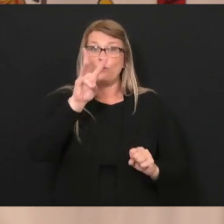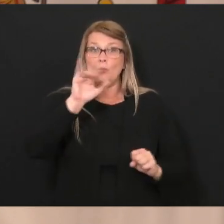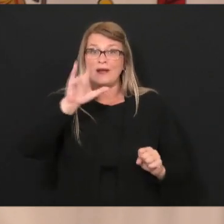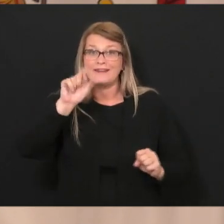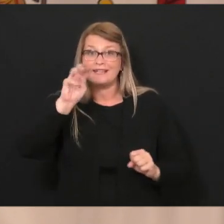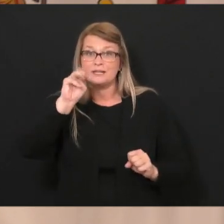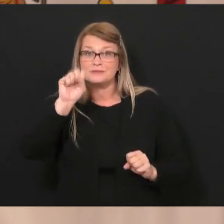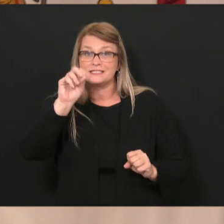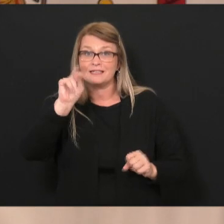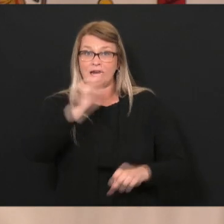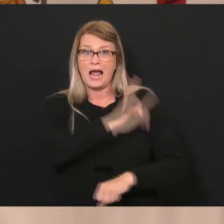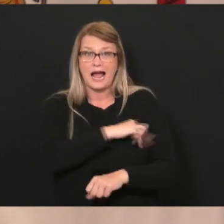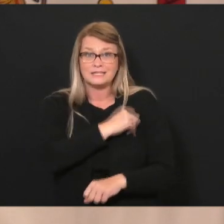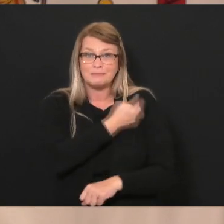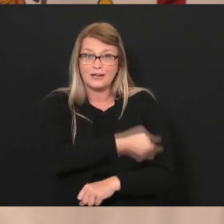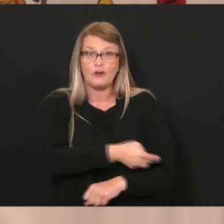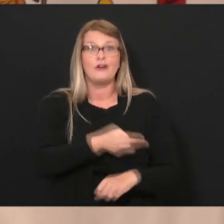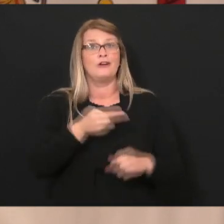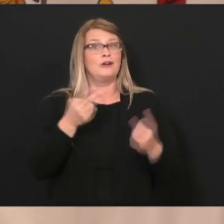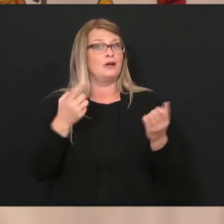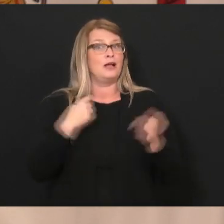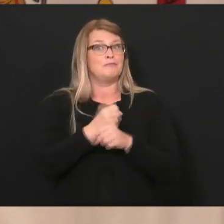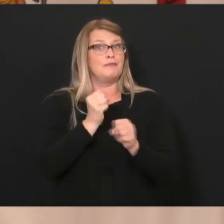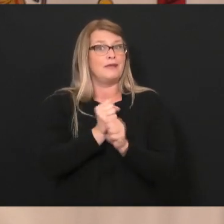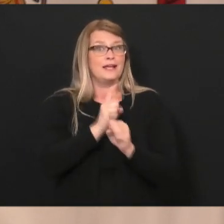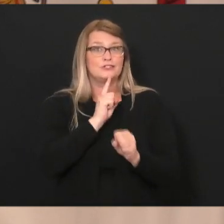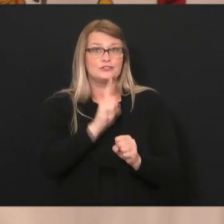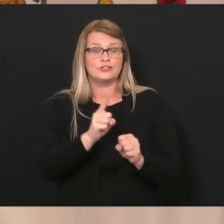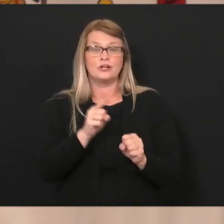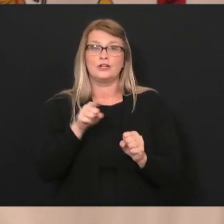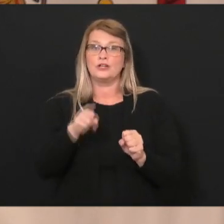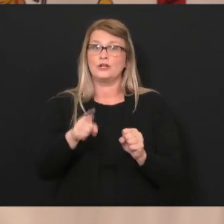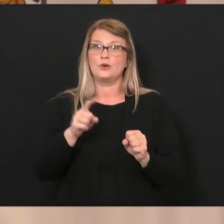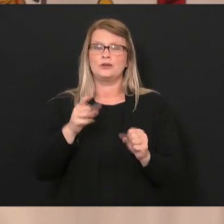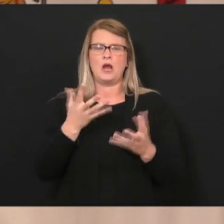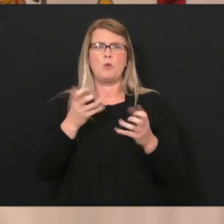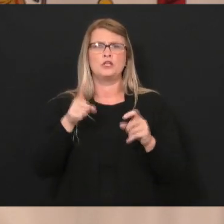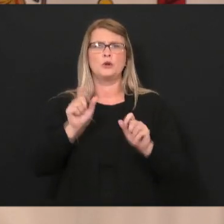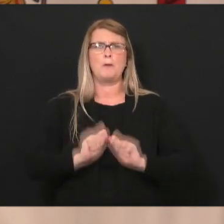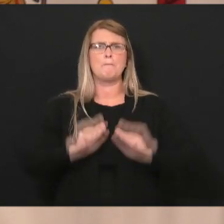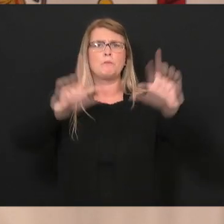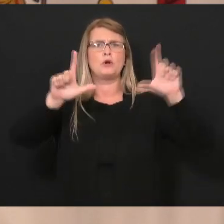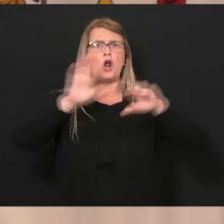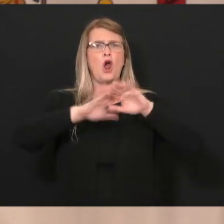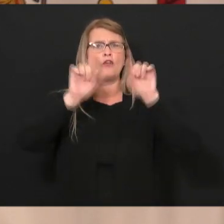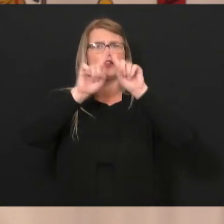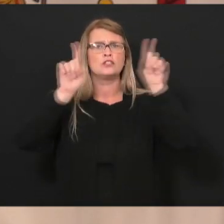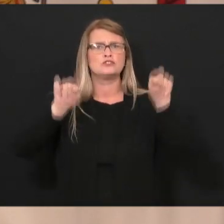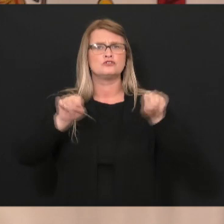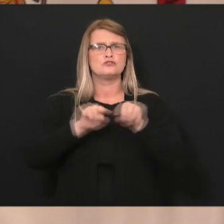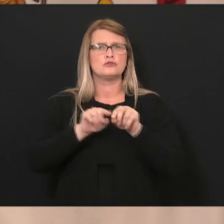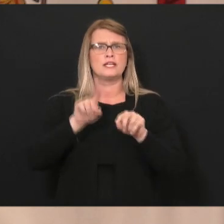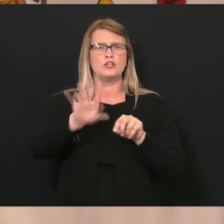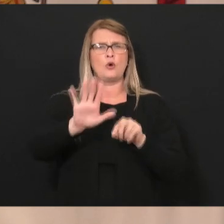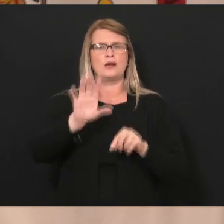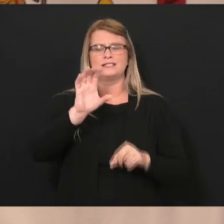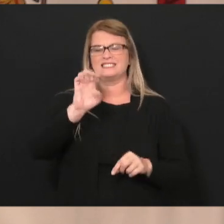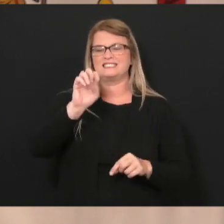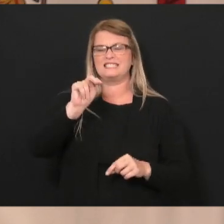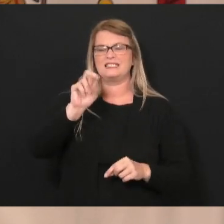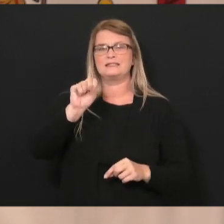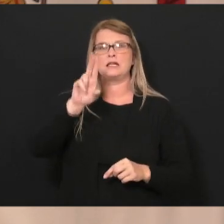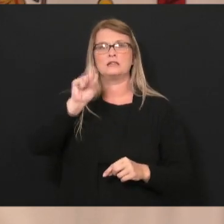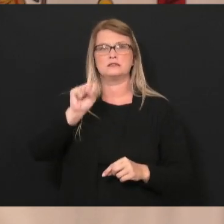Hospital, and we've got to be sure that, you know, I'd like for you to put back up on the screen, you know, the cards that you should have received in the mail from the